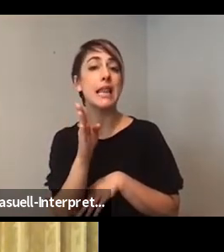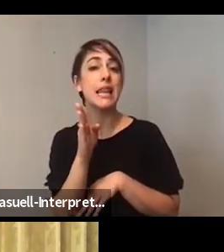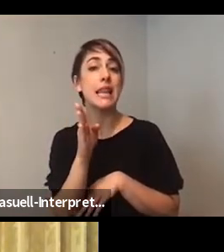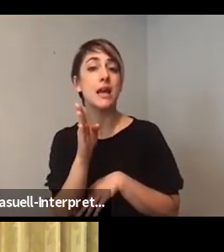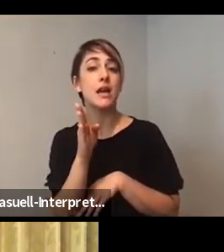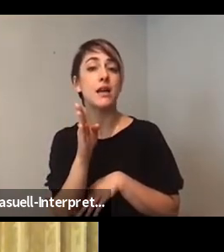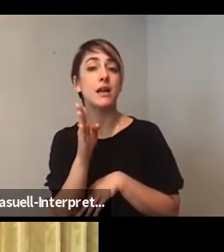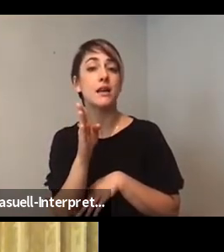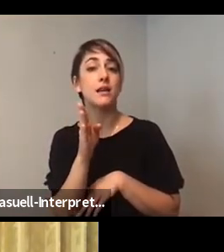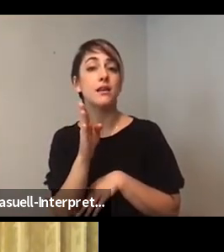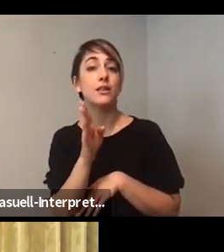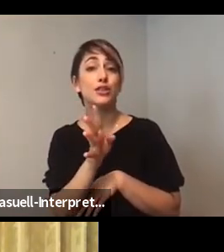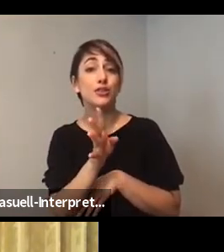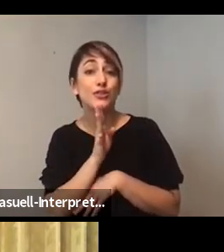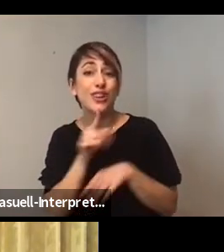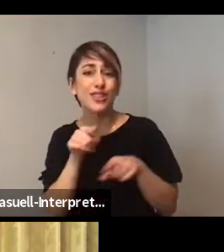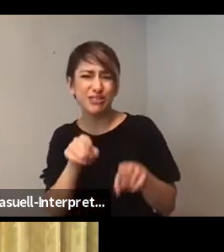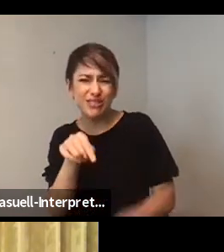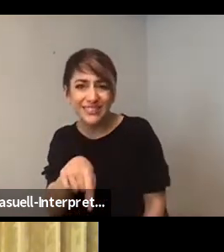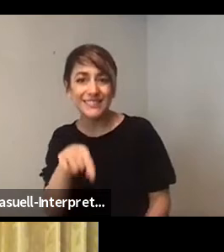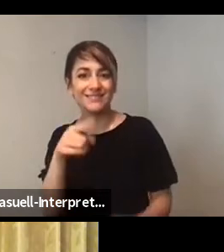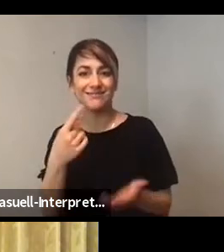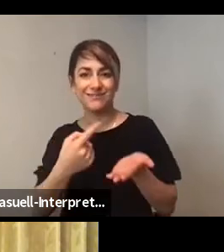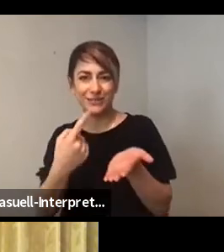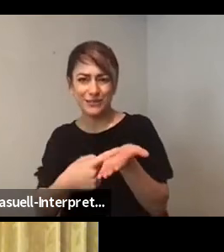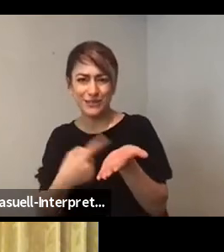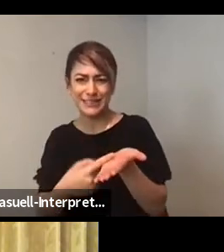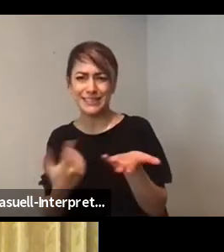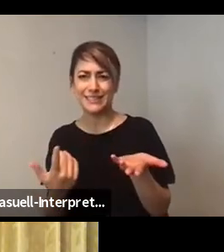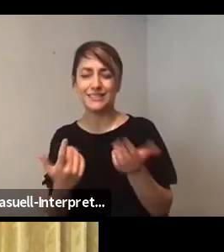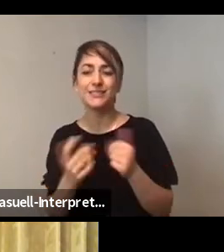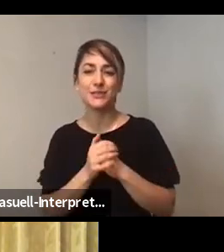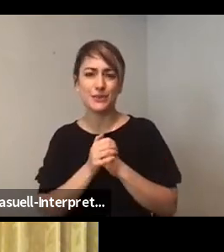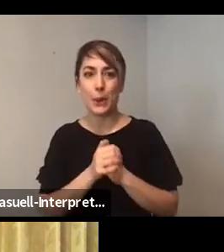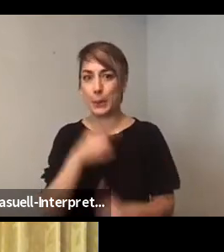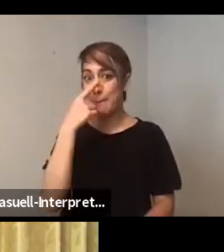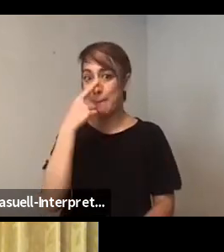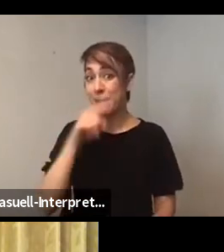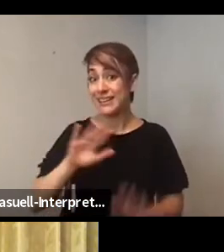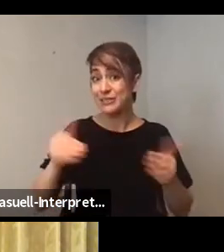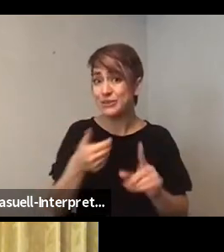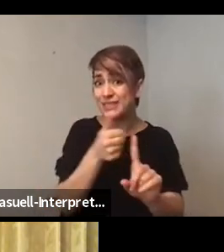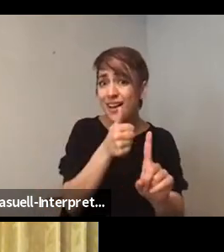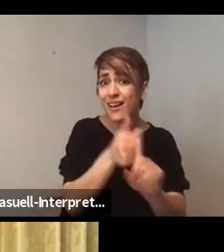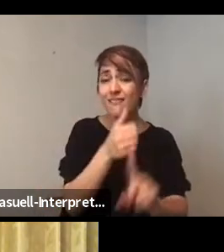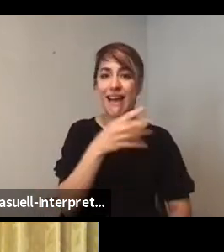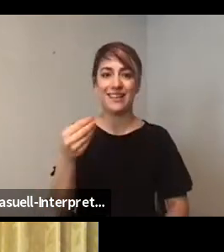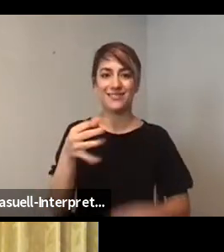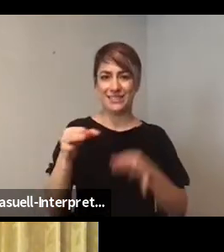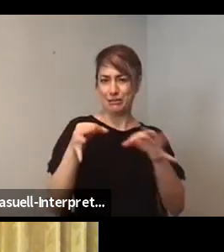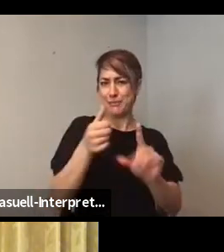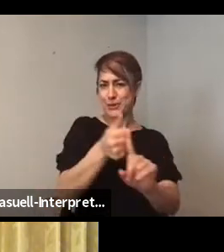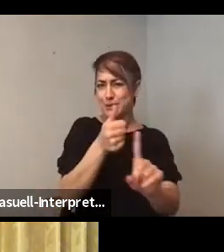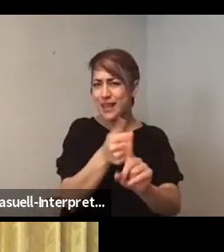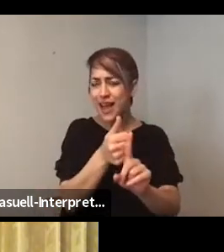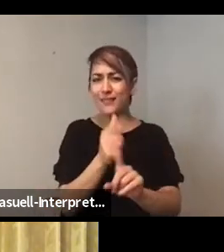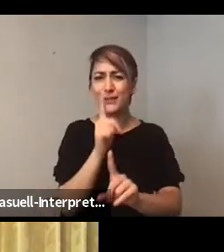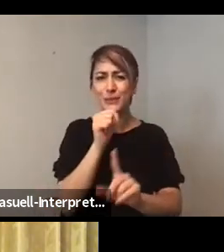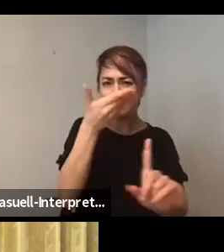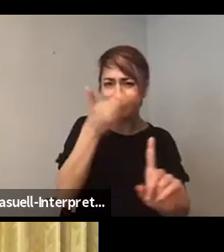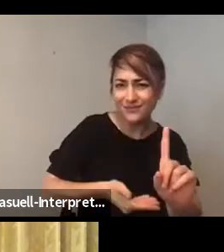in this conversation. So please describe yourself and let us know who you are so people can recognize also